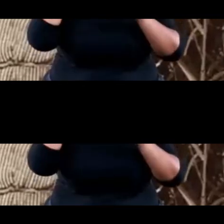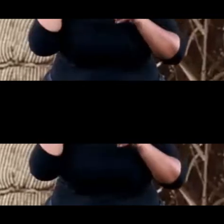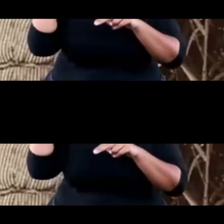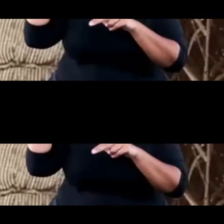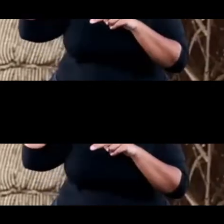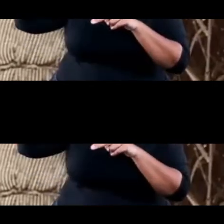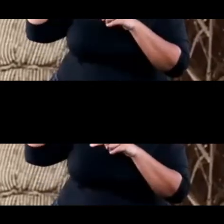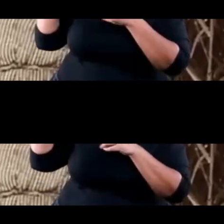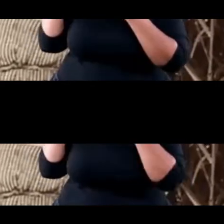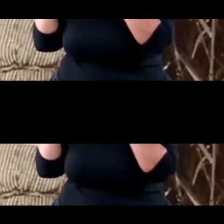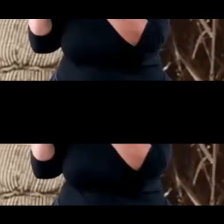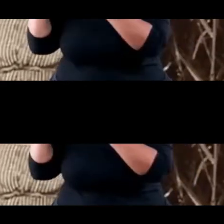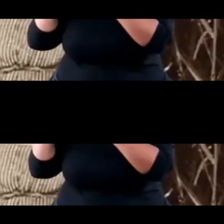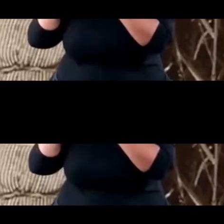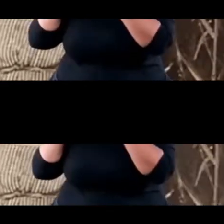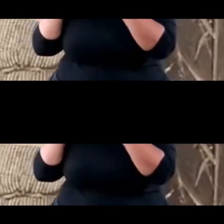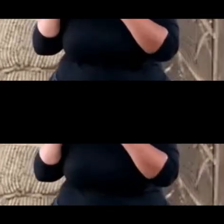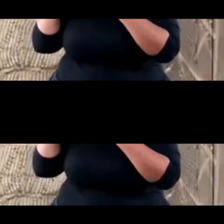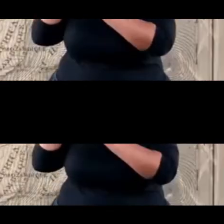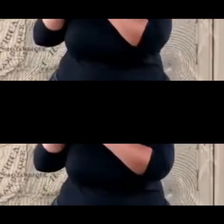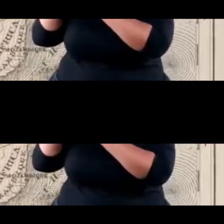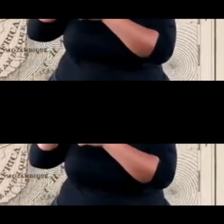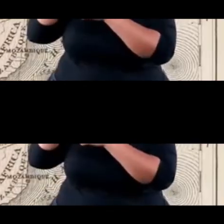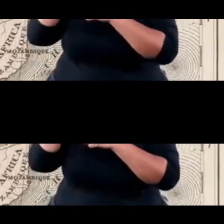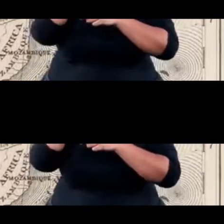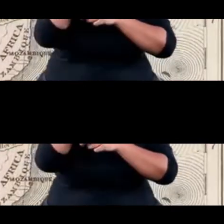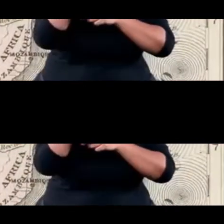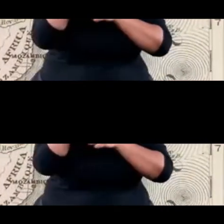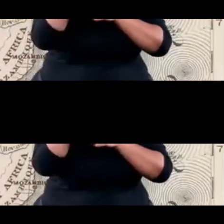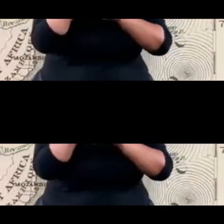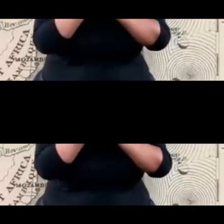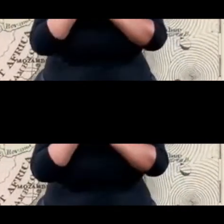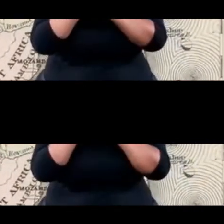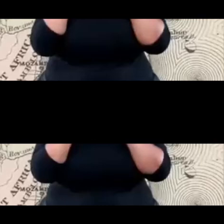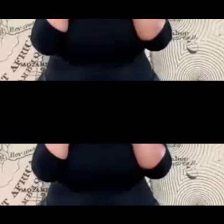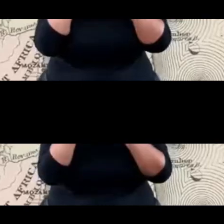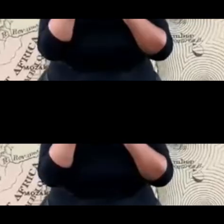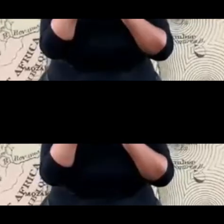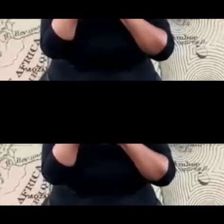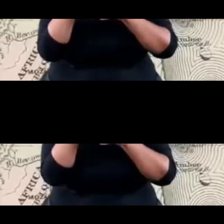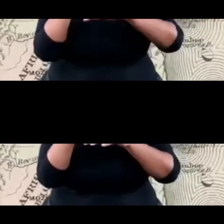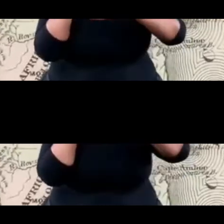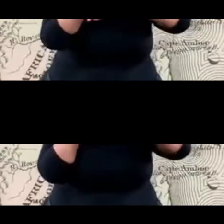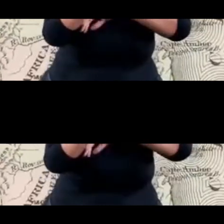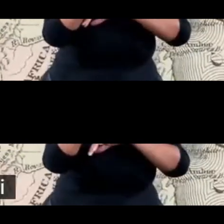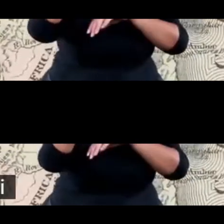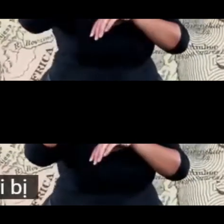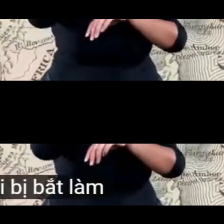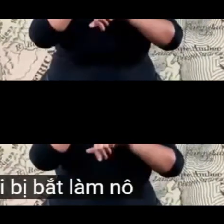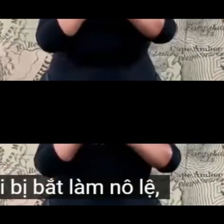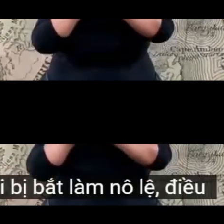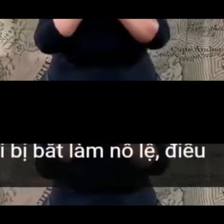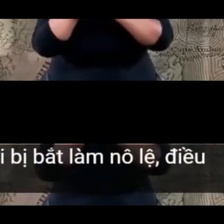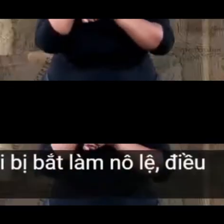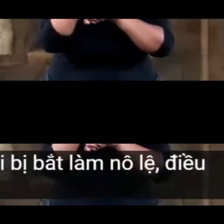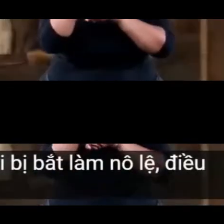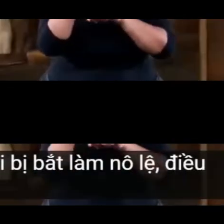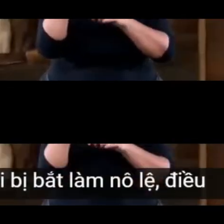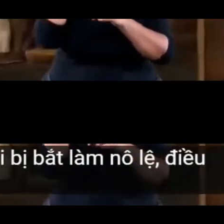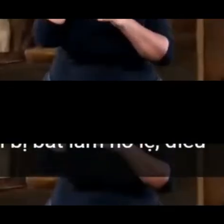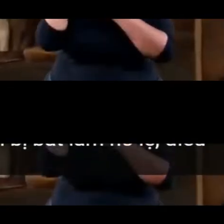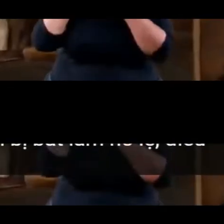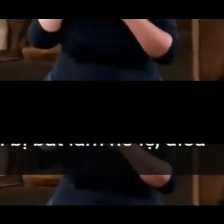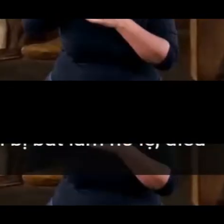lot of money and were difficult to find. Some of the first African indentured servants were forced into slavery,